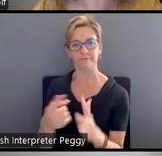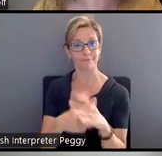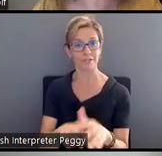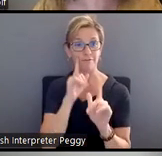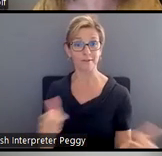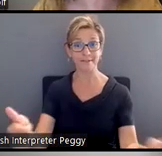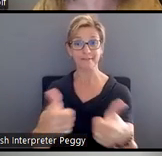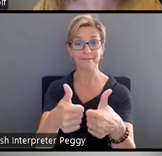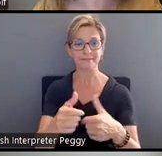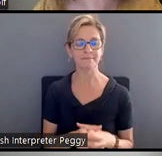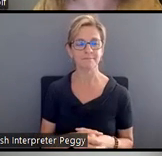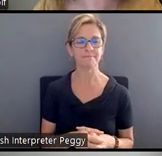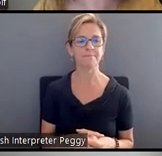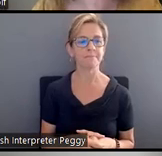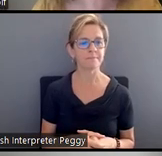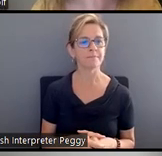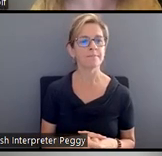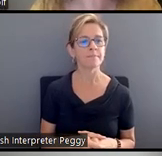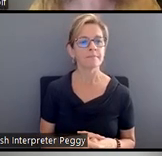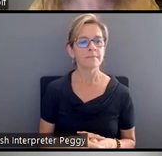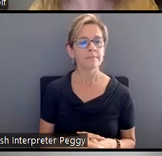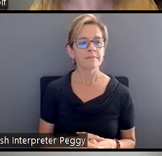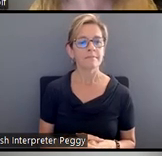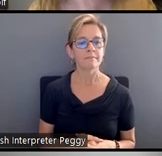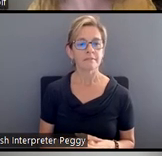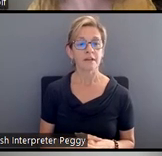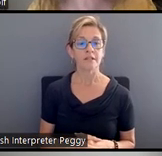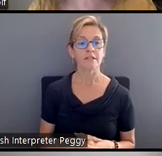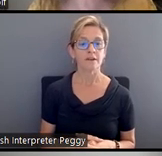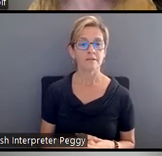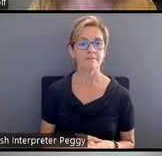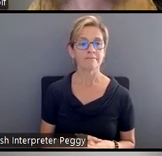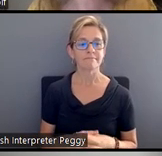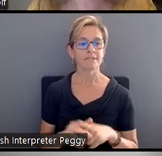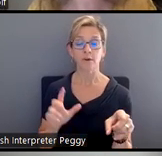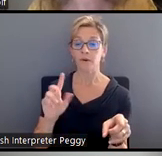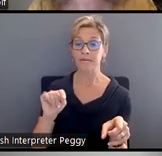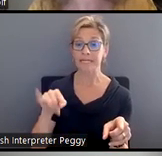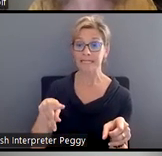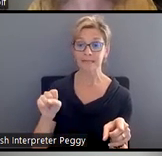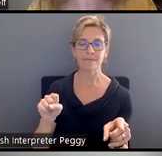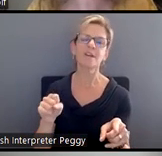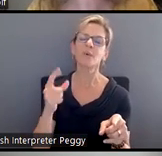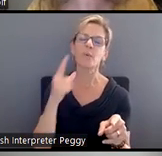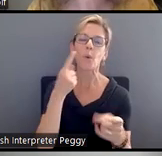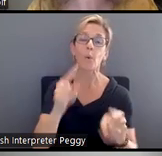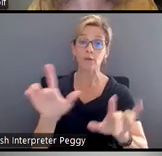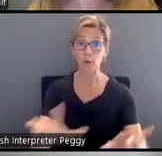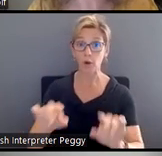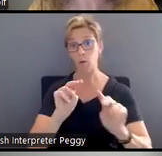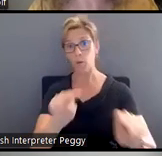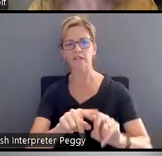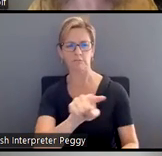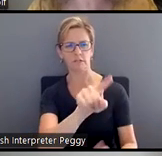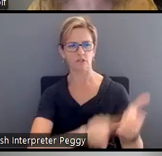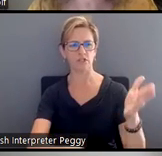Here are some tips to help you. Again, this will be a good slide to look at when you get the recording.